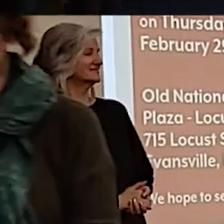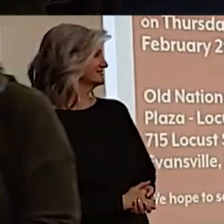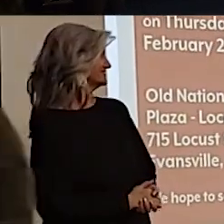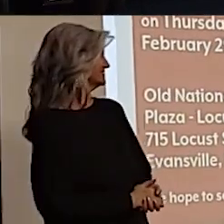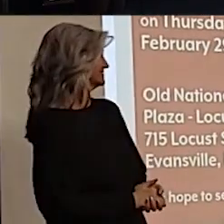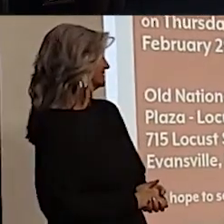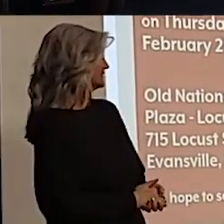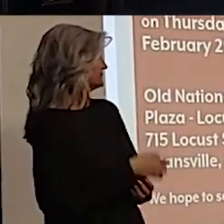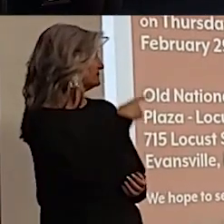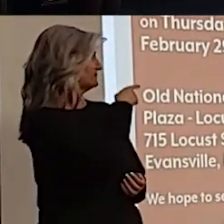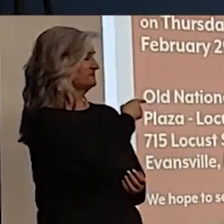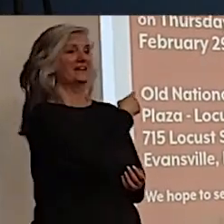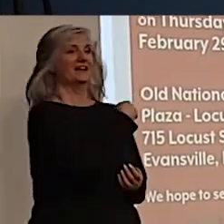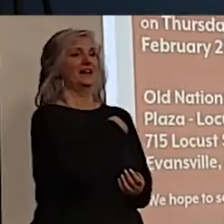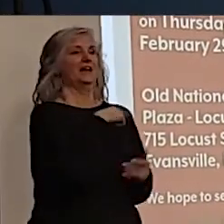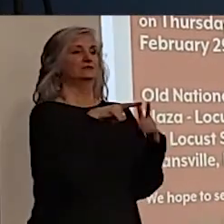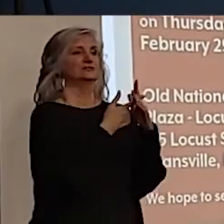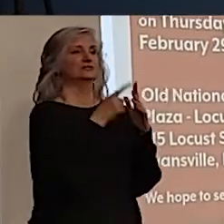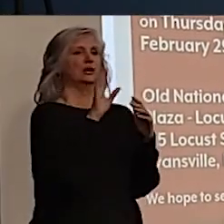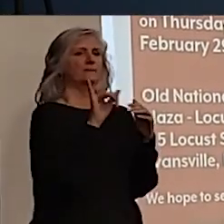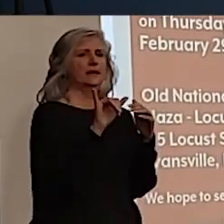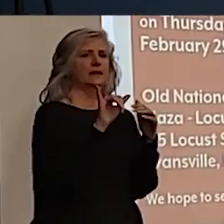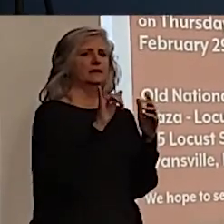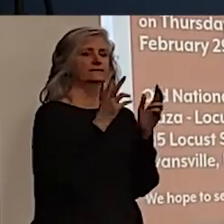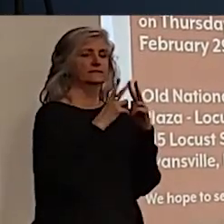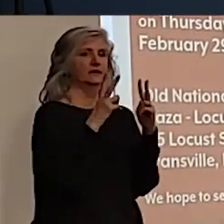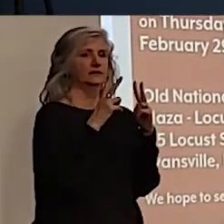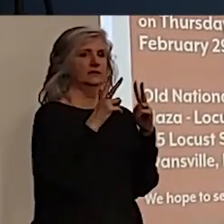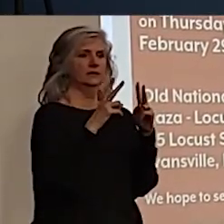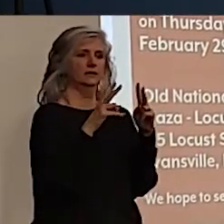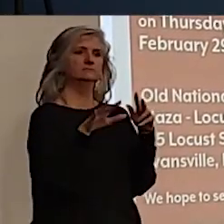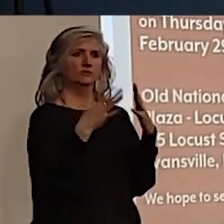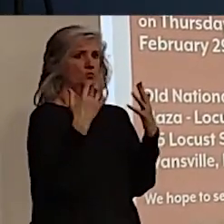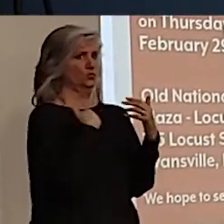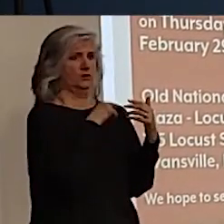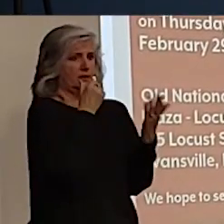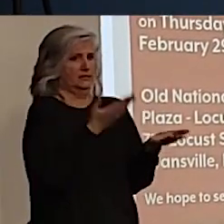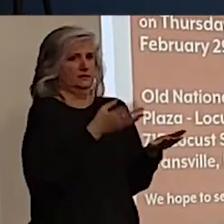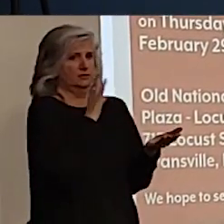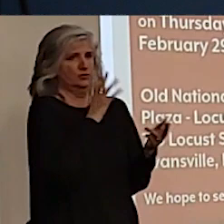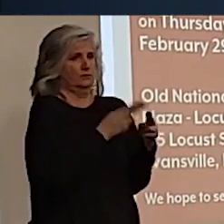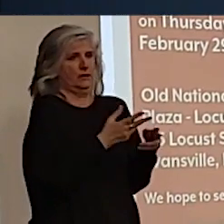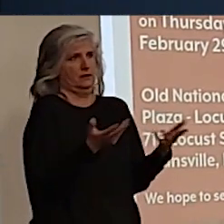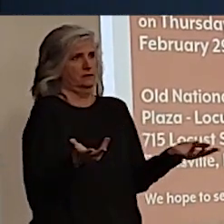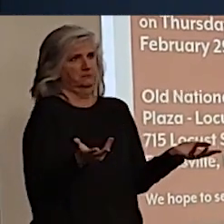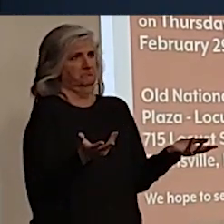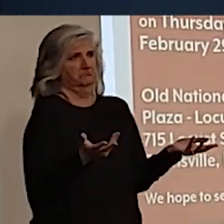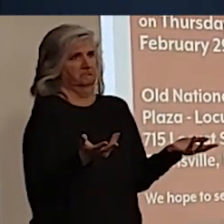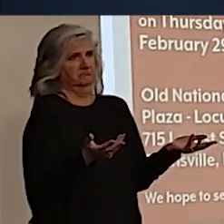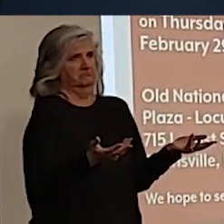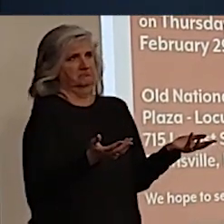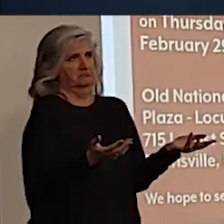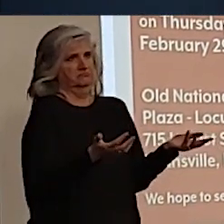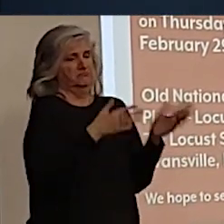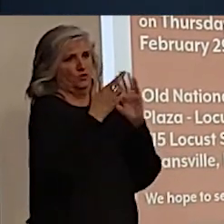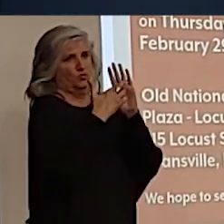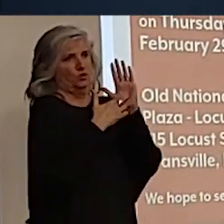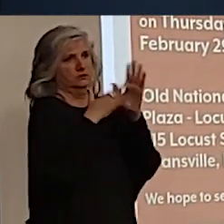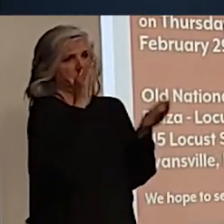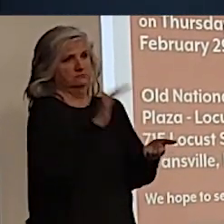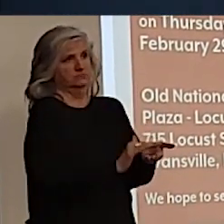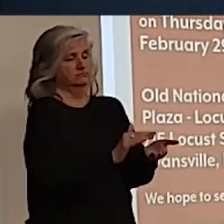Well, I would start by, at a very high level, we're not here to talk about deregulation, if you will.